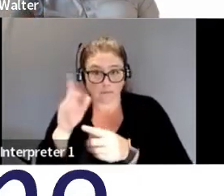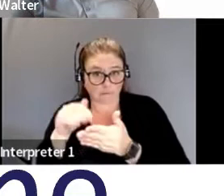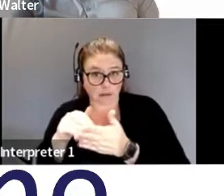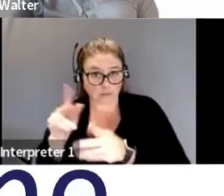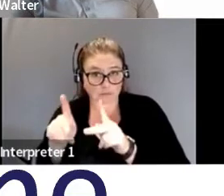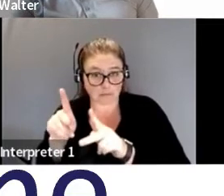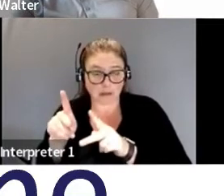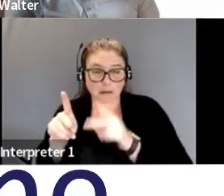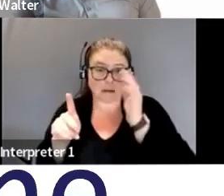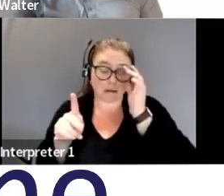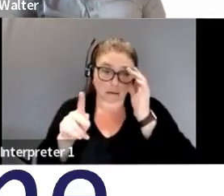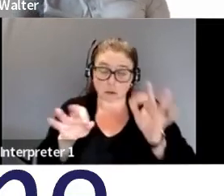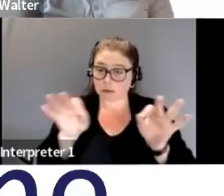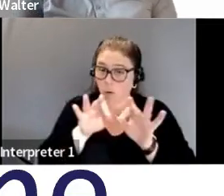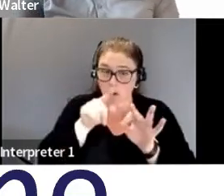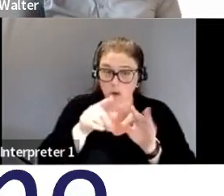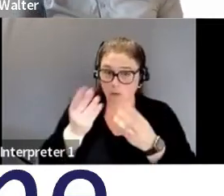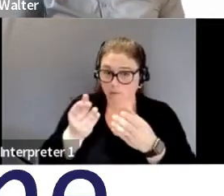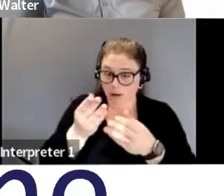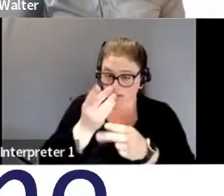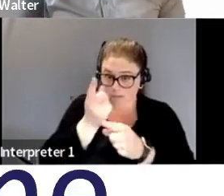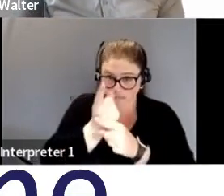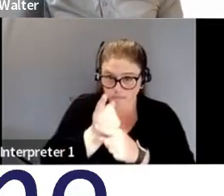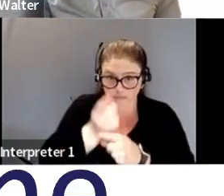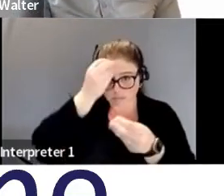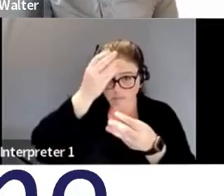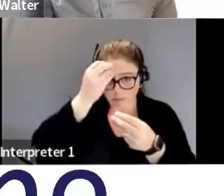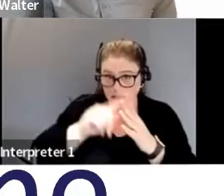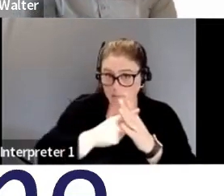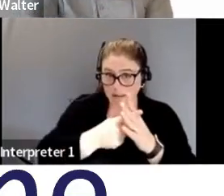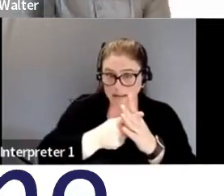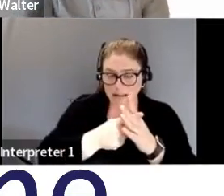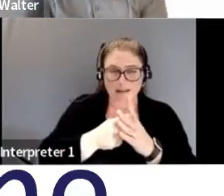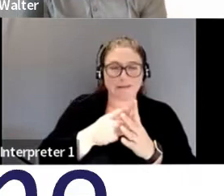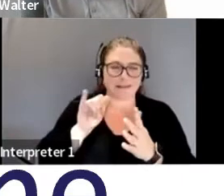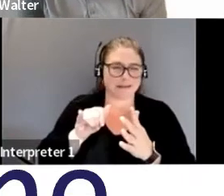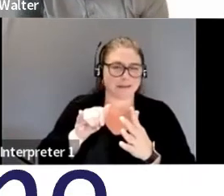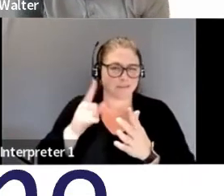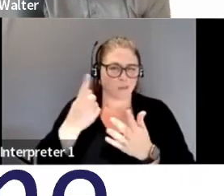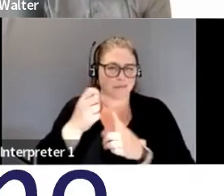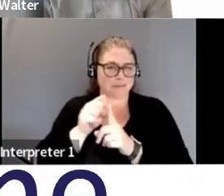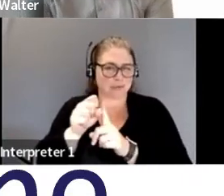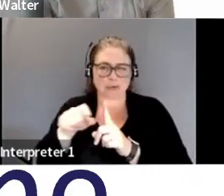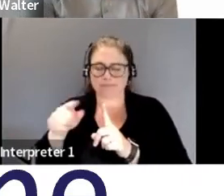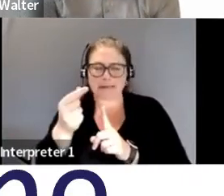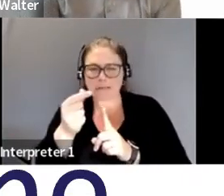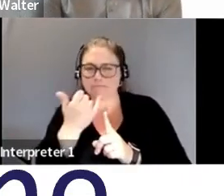the correct information up front, and that was the issue in this case, they had provided some incorrect information, then you're solid.